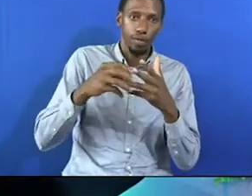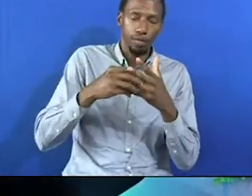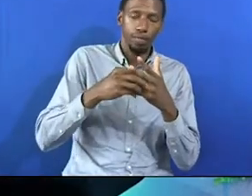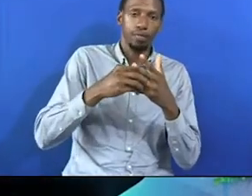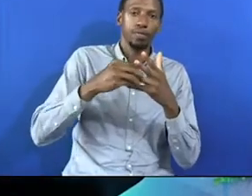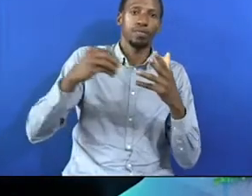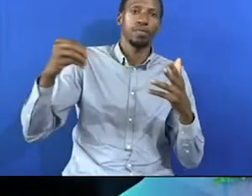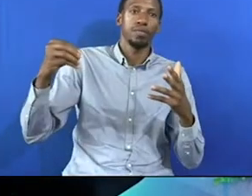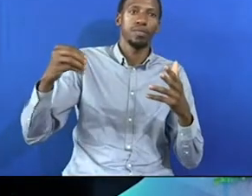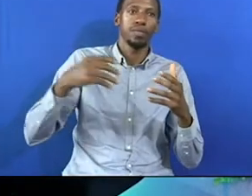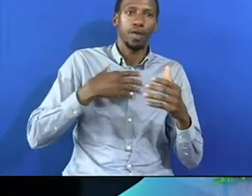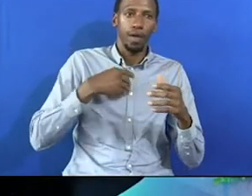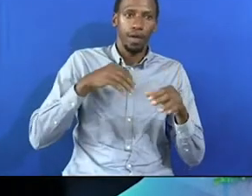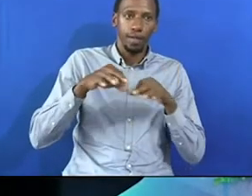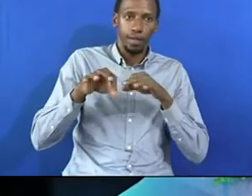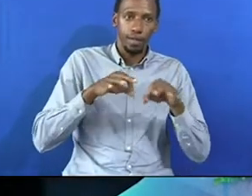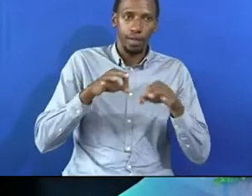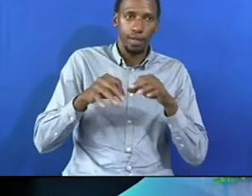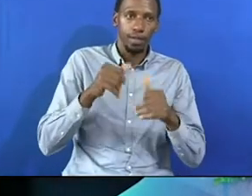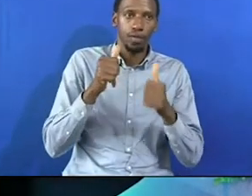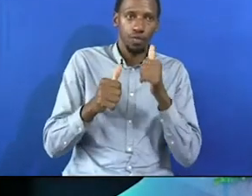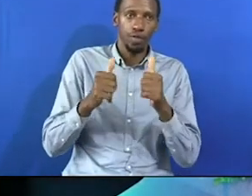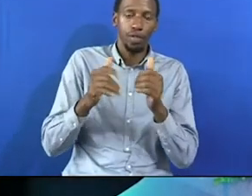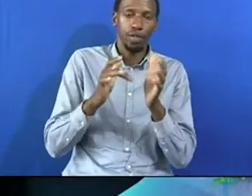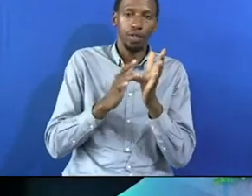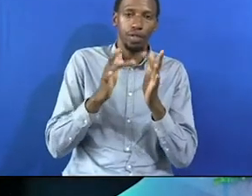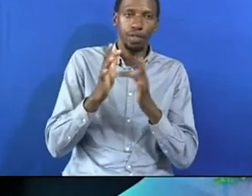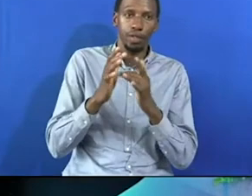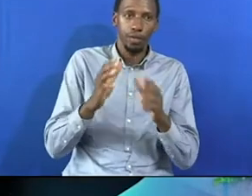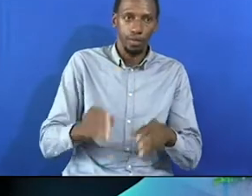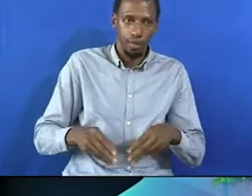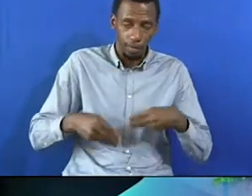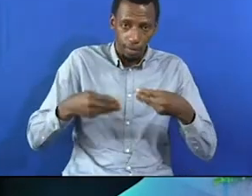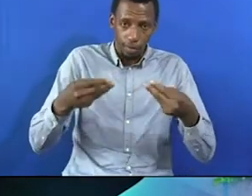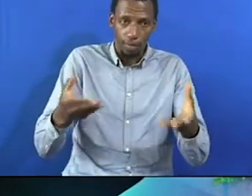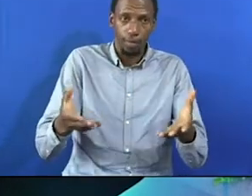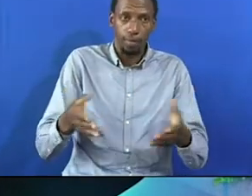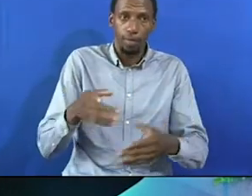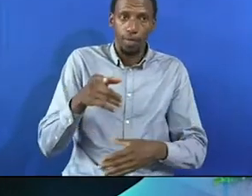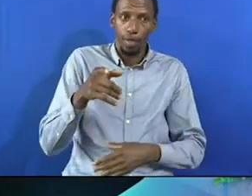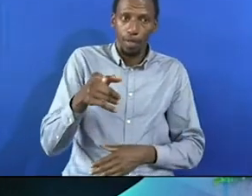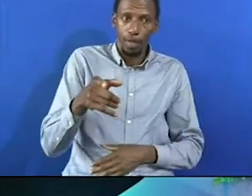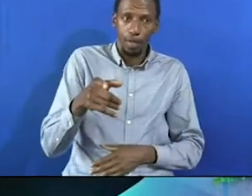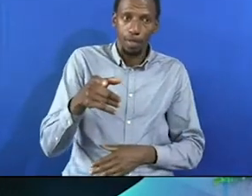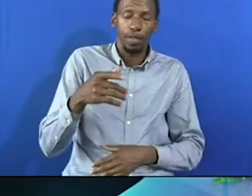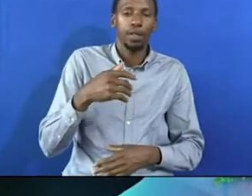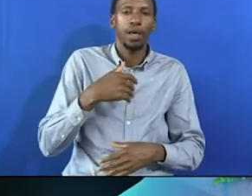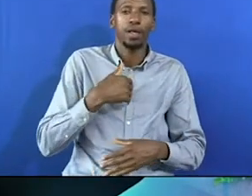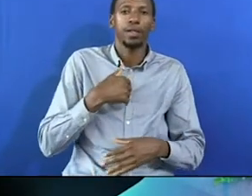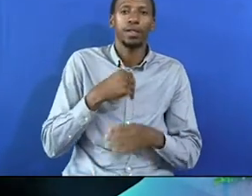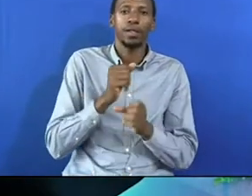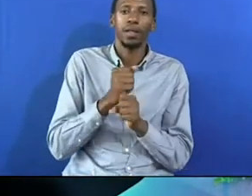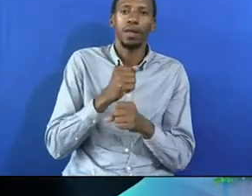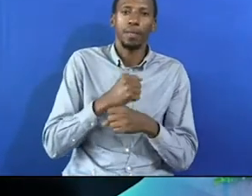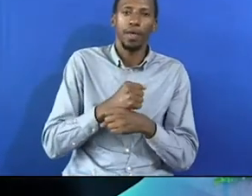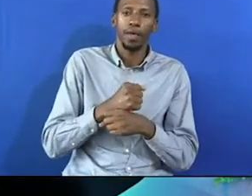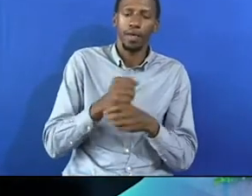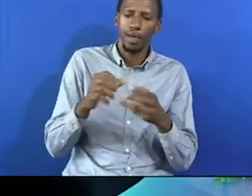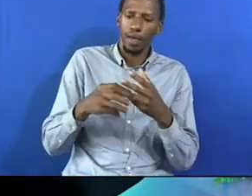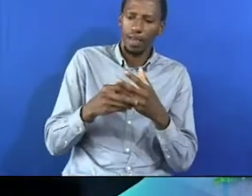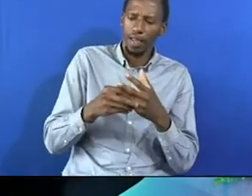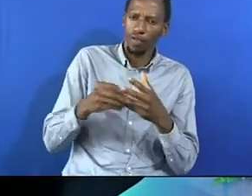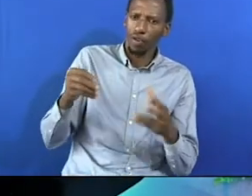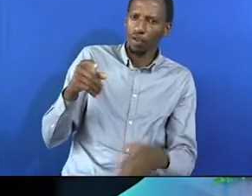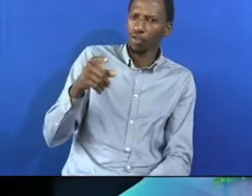And the explanation that Jesus has given has made divorce